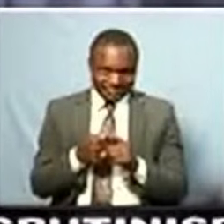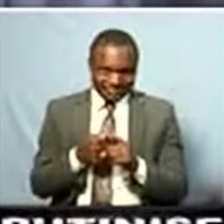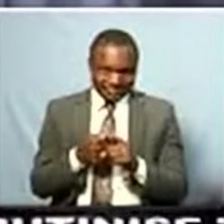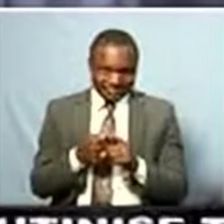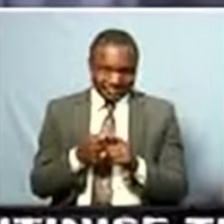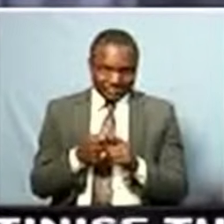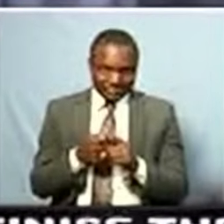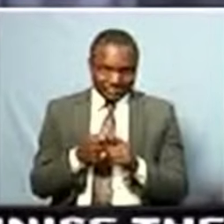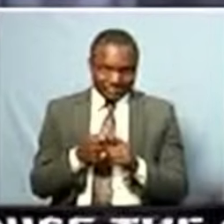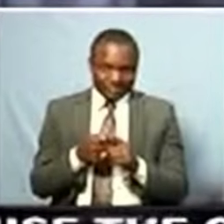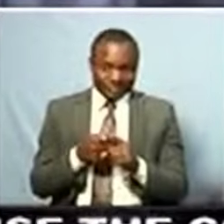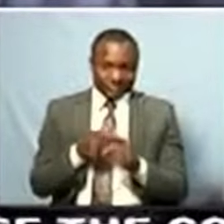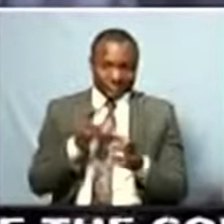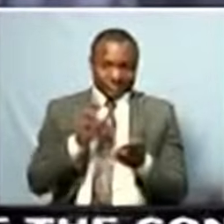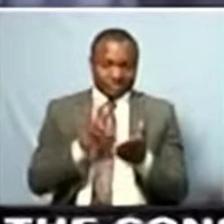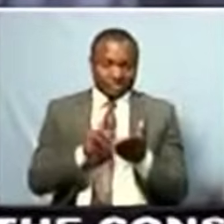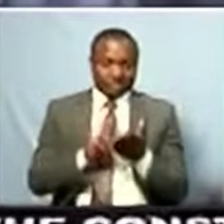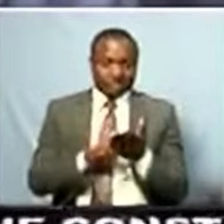resignation requirement.